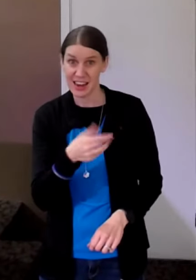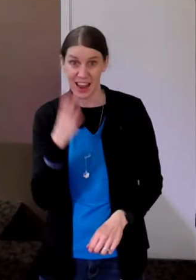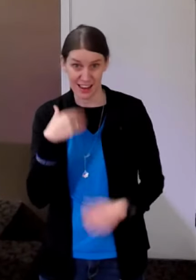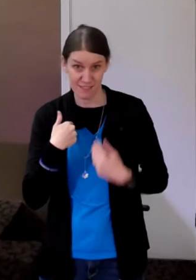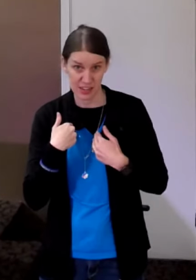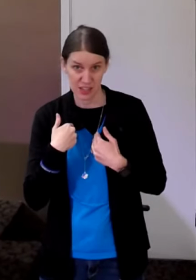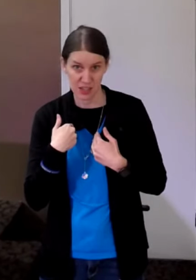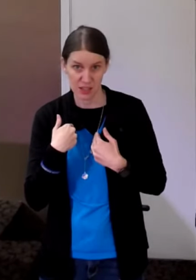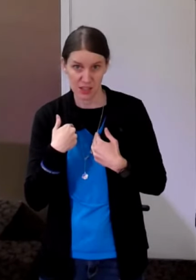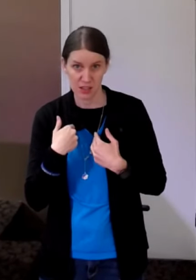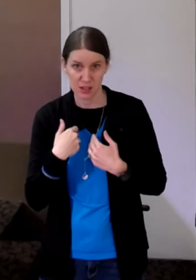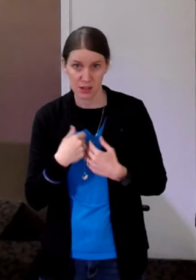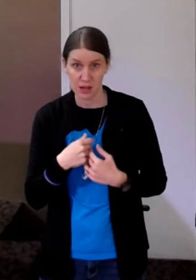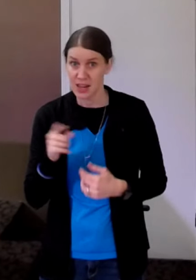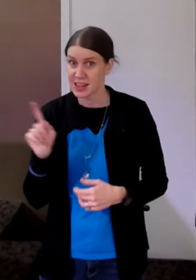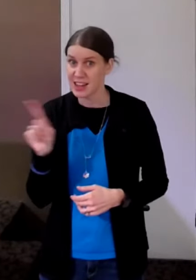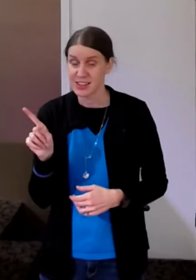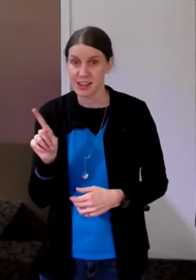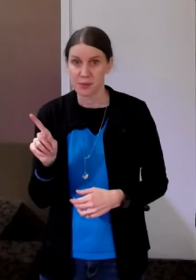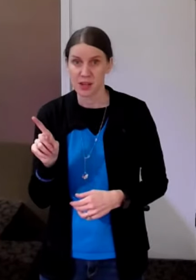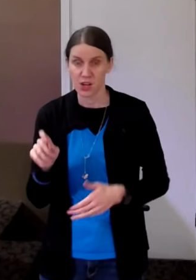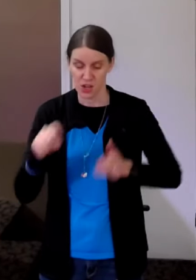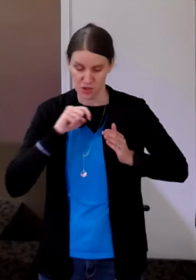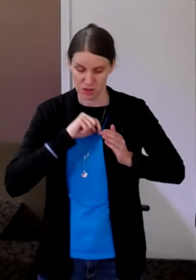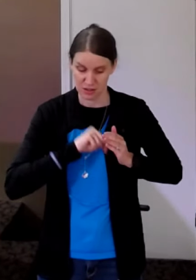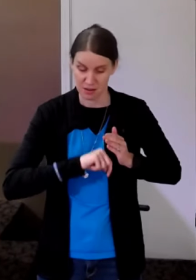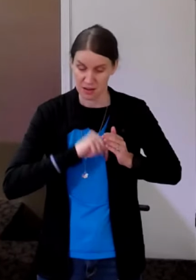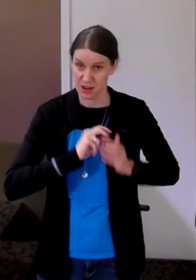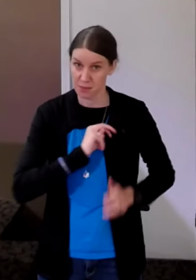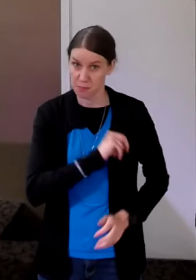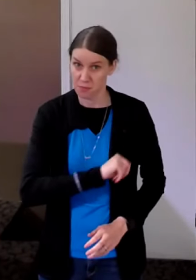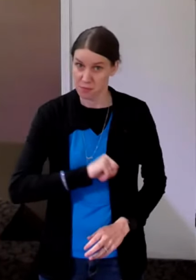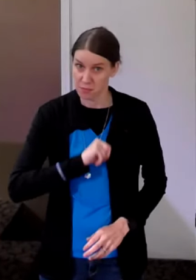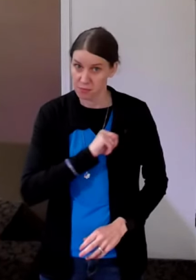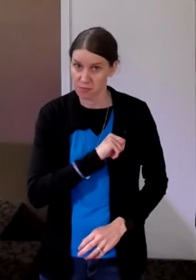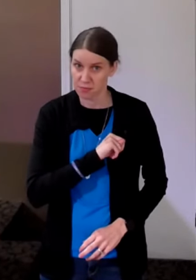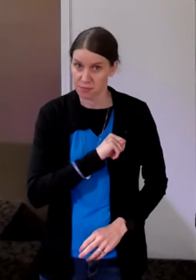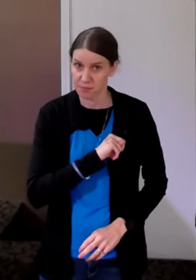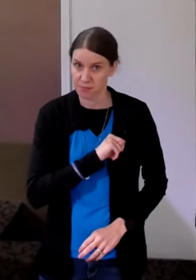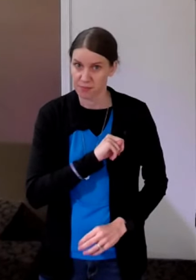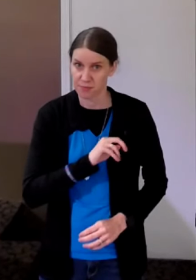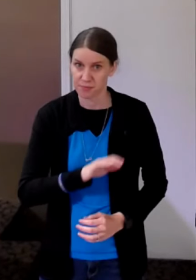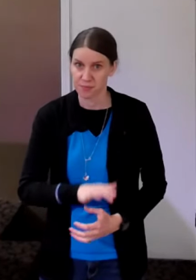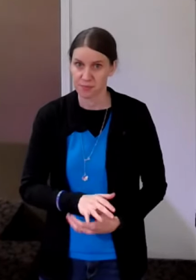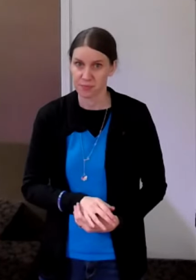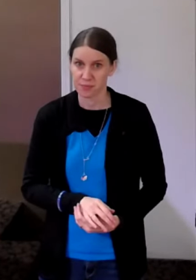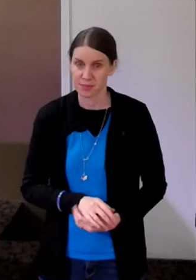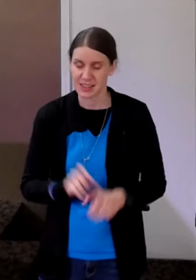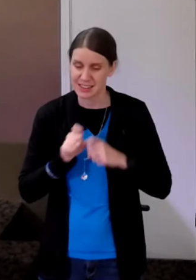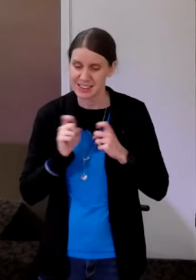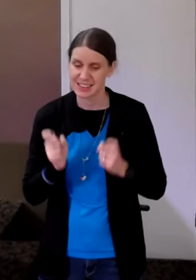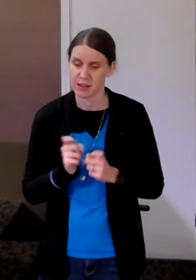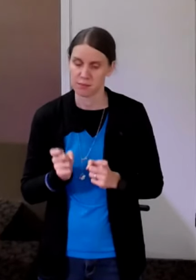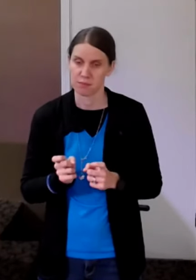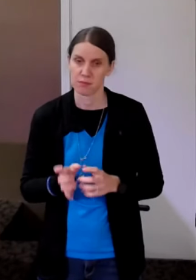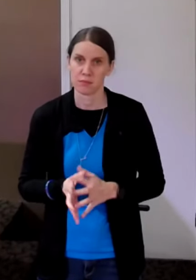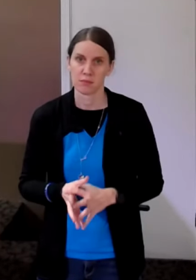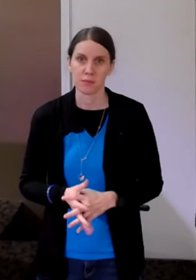face, is something that is inherent and natural in their life. It's sin.